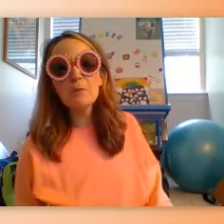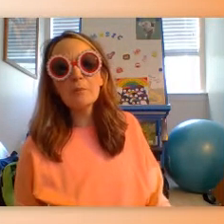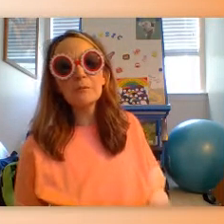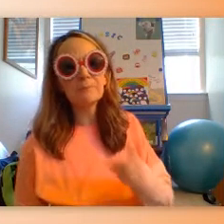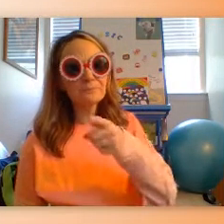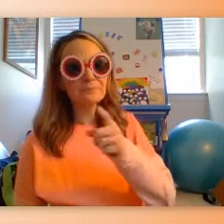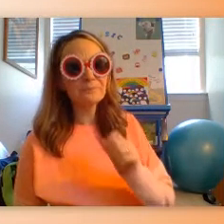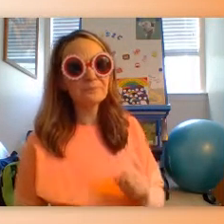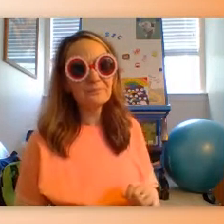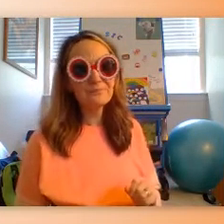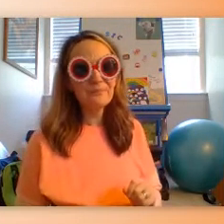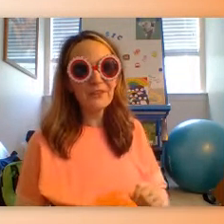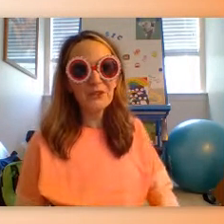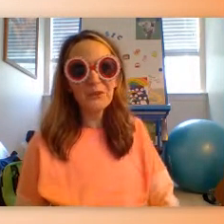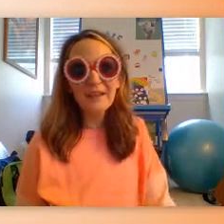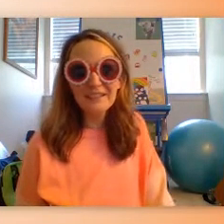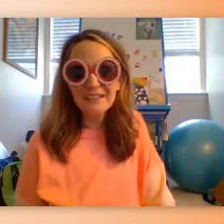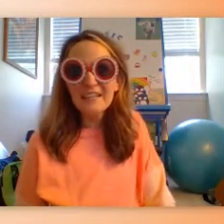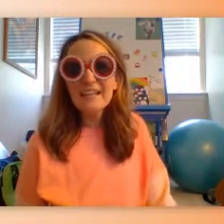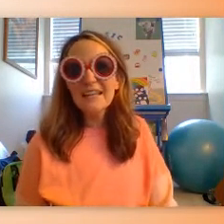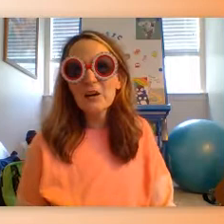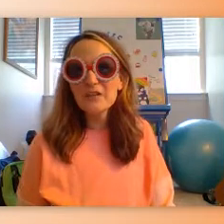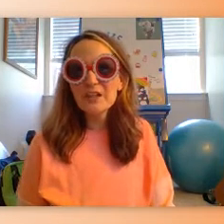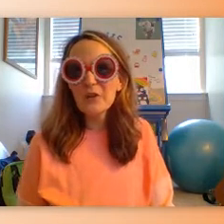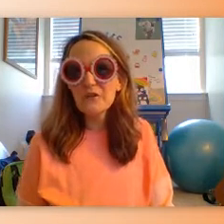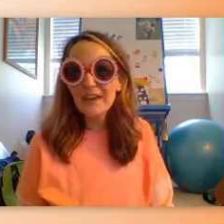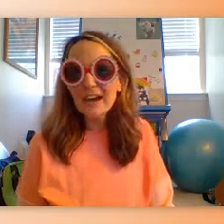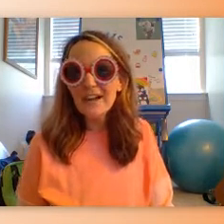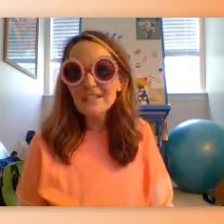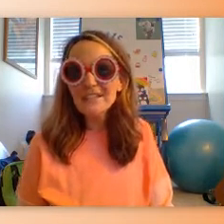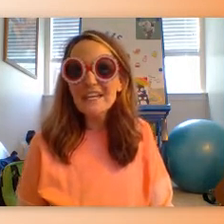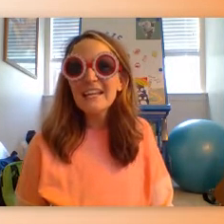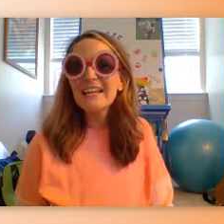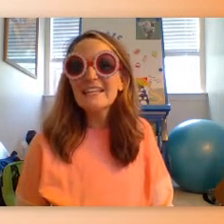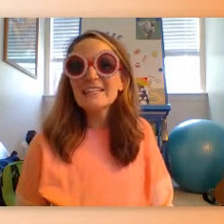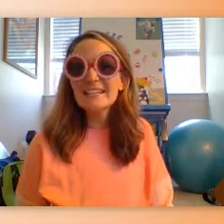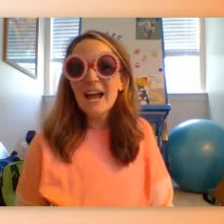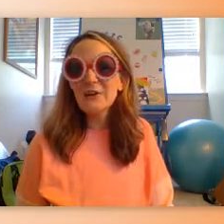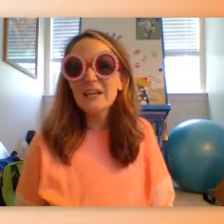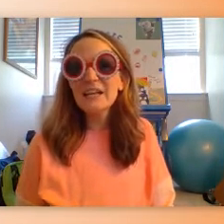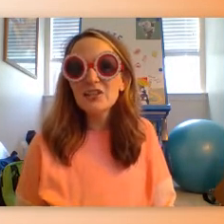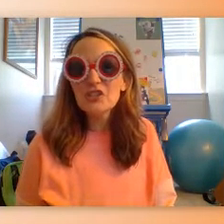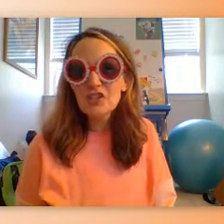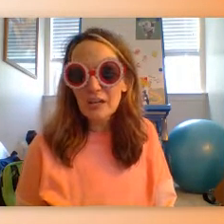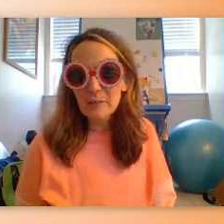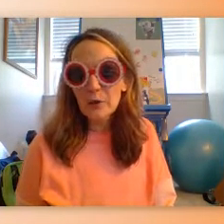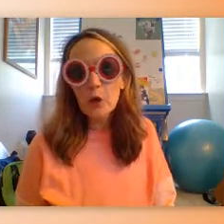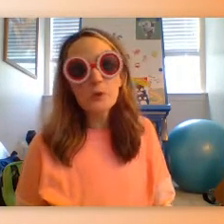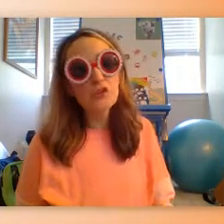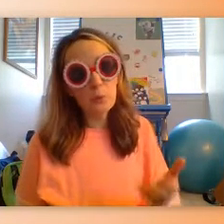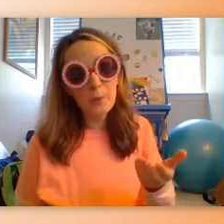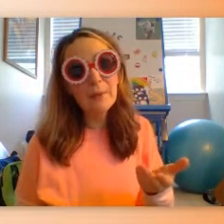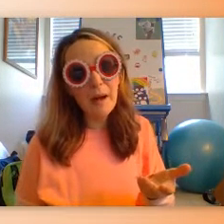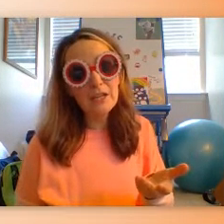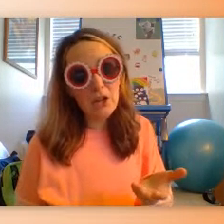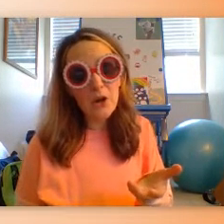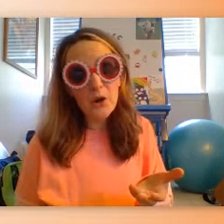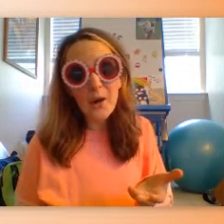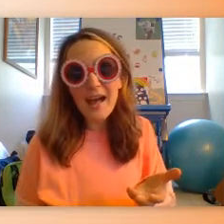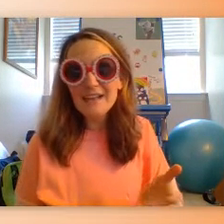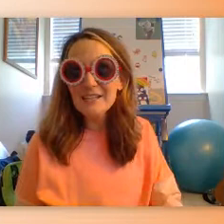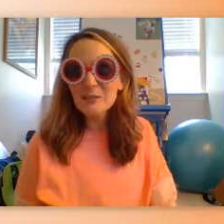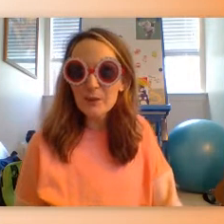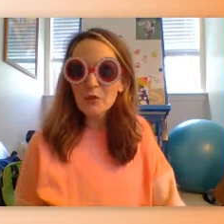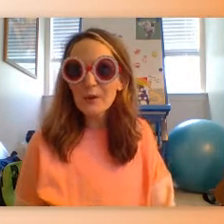a sheep, you're right. Counting ovejas is counting sheep, which we might